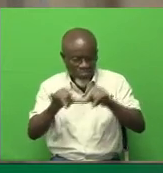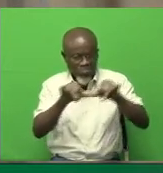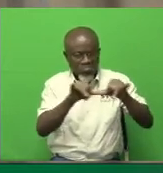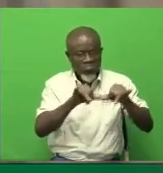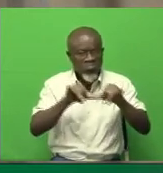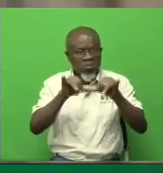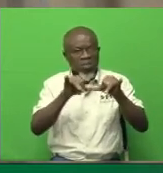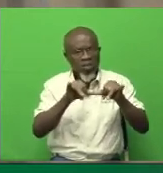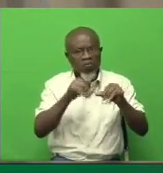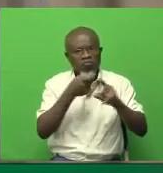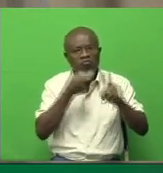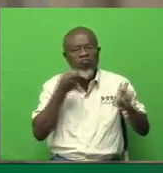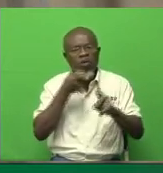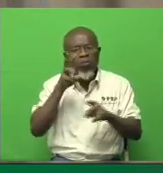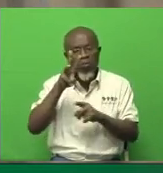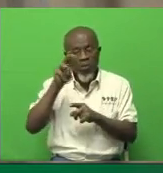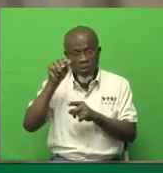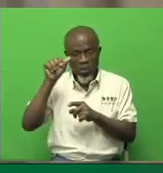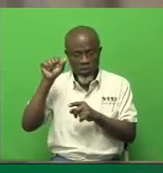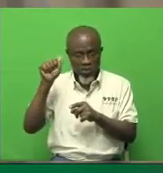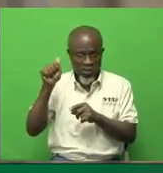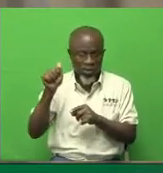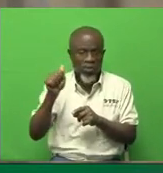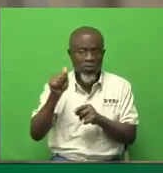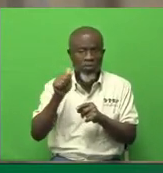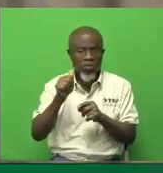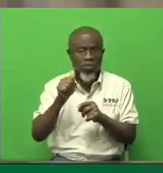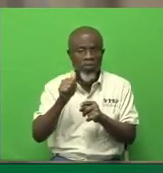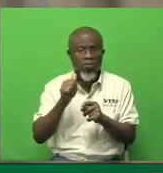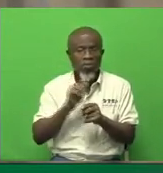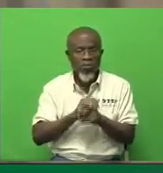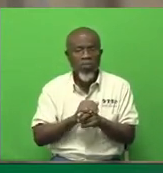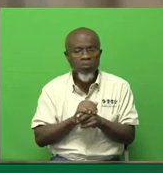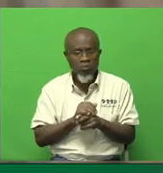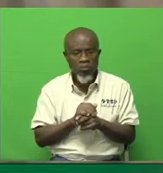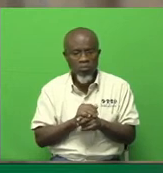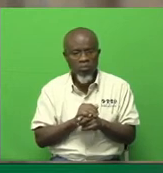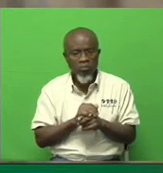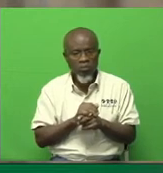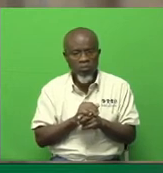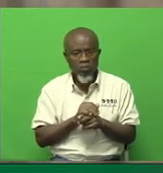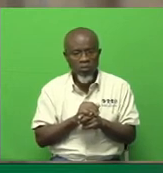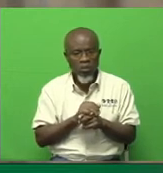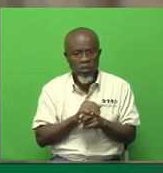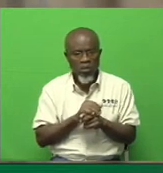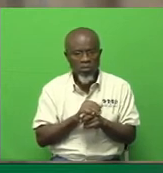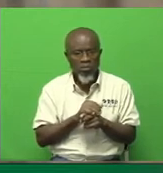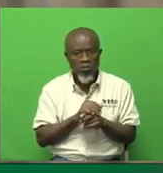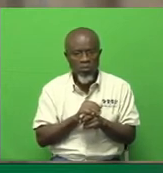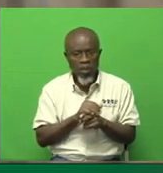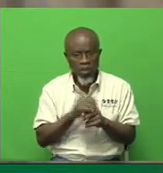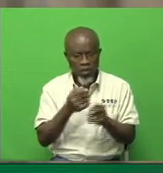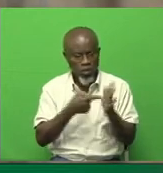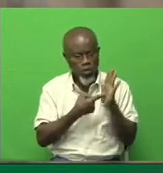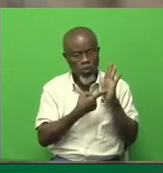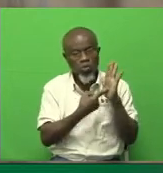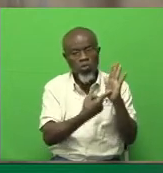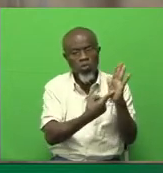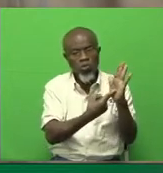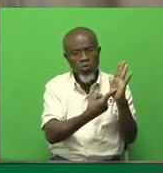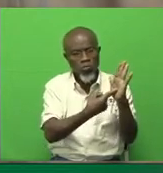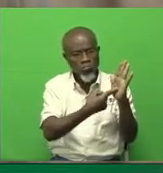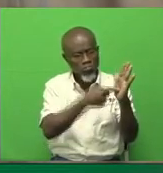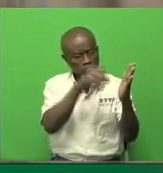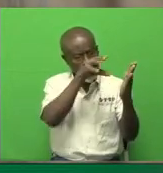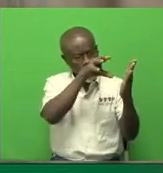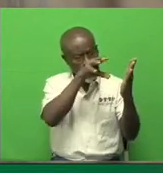and Mr Deputy speaker this is an internal document that is compiled by Wasa and it gives a breakdown of every